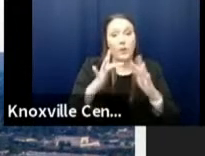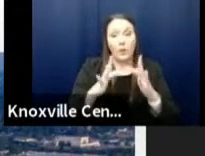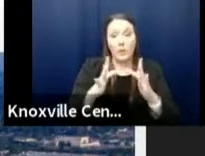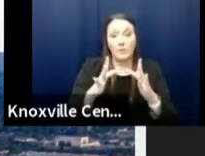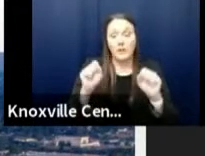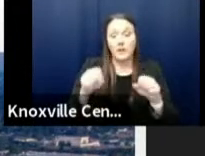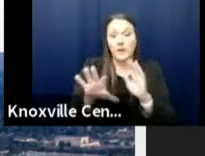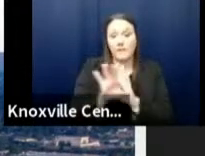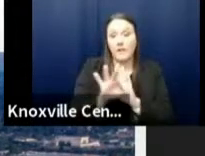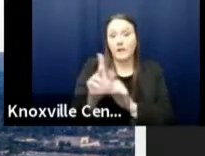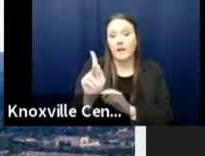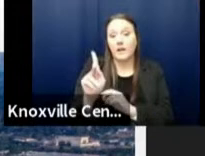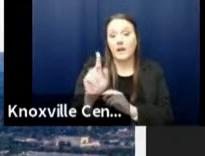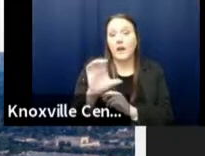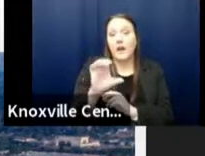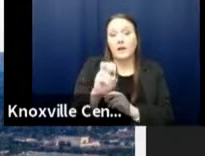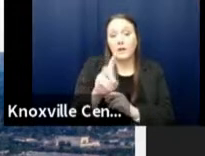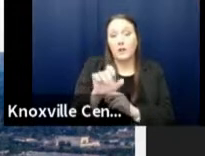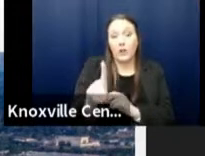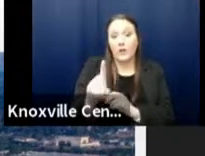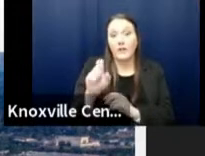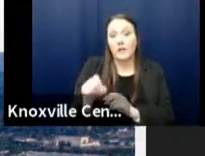at